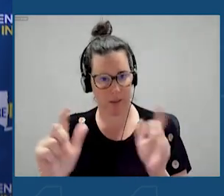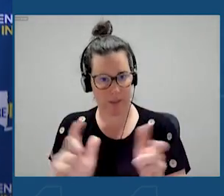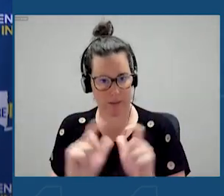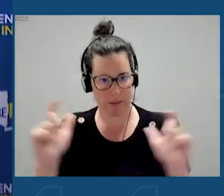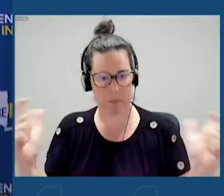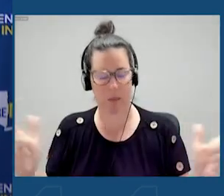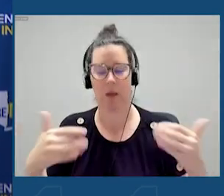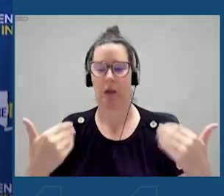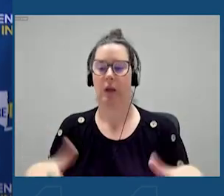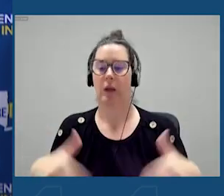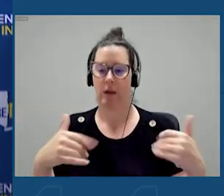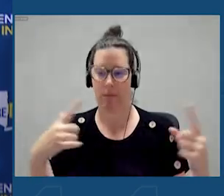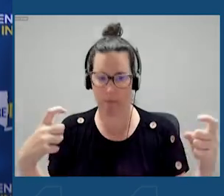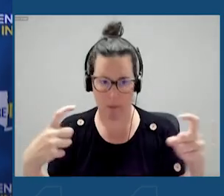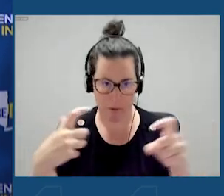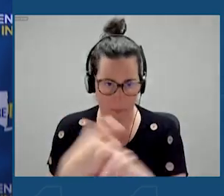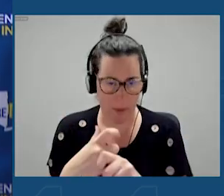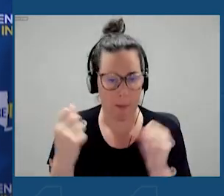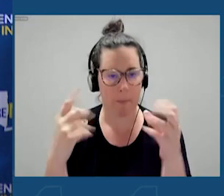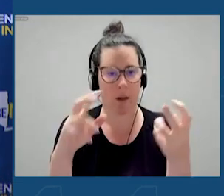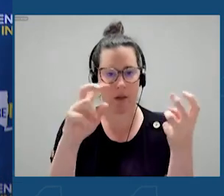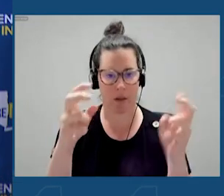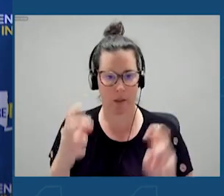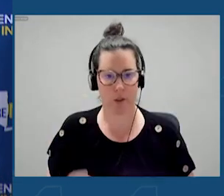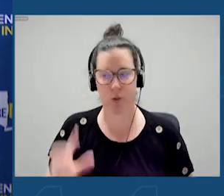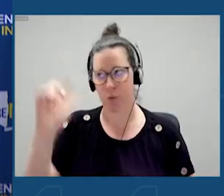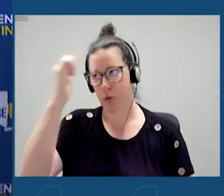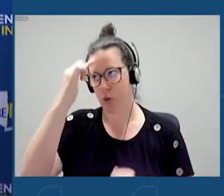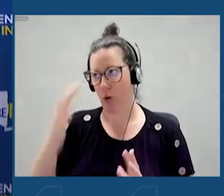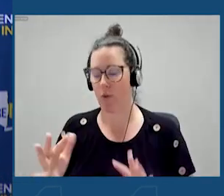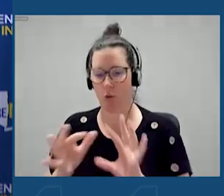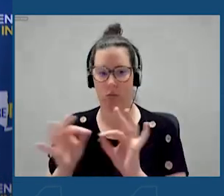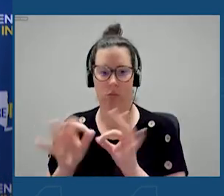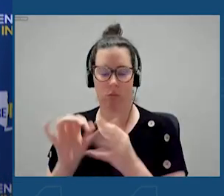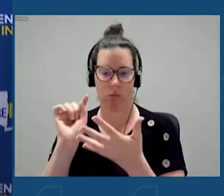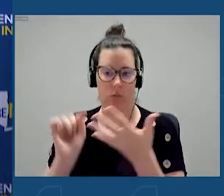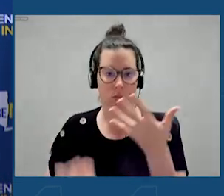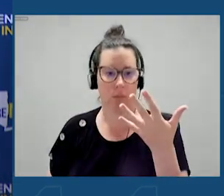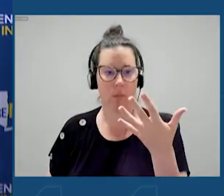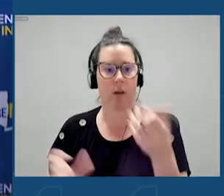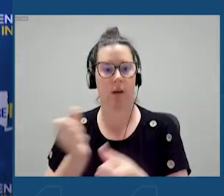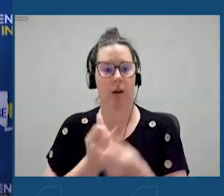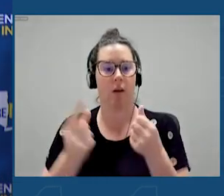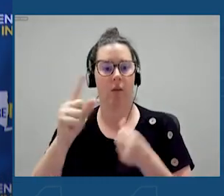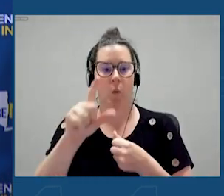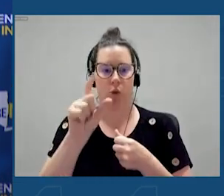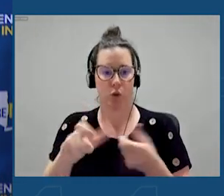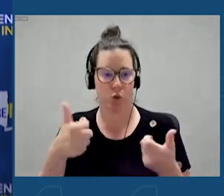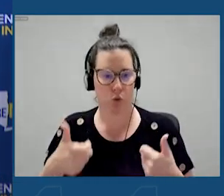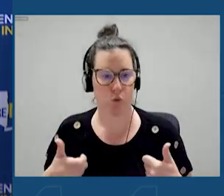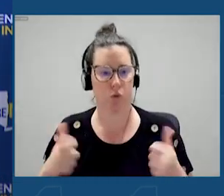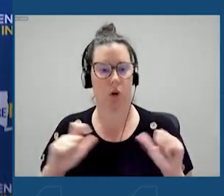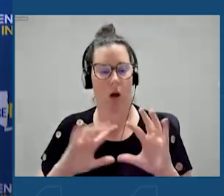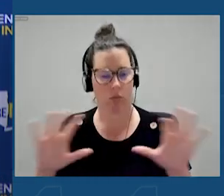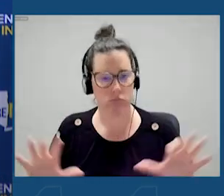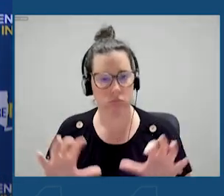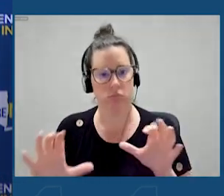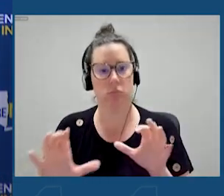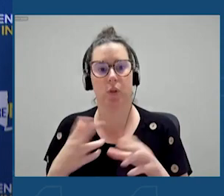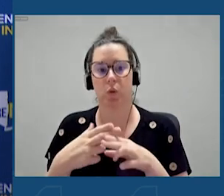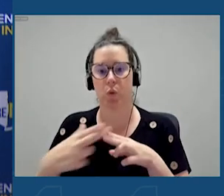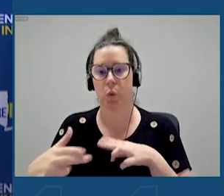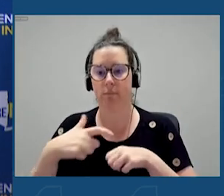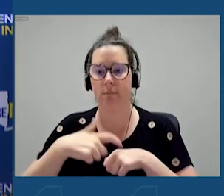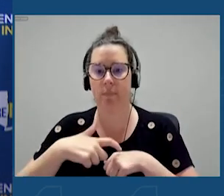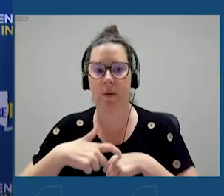complex. There are many issues, as Governor Hochul's pointed out, and everybody's needed to try to do that in a very short period of time.